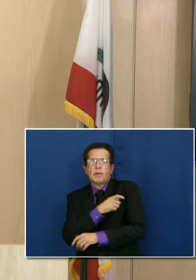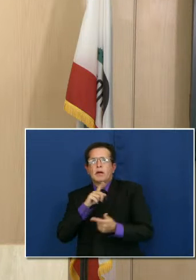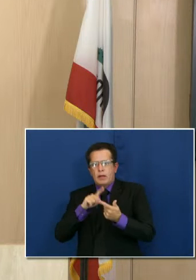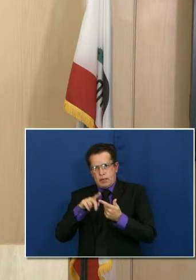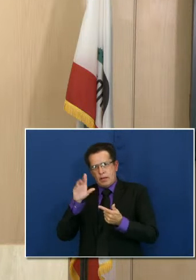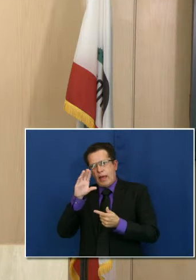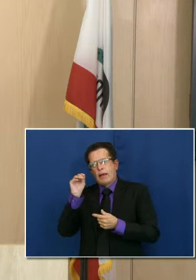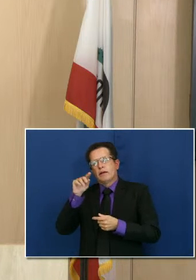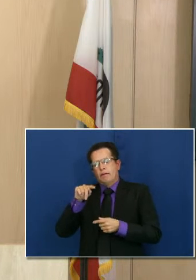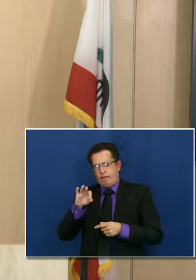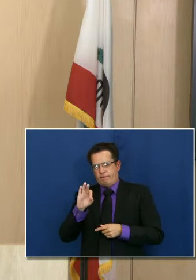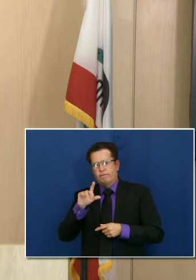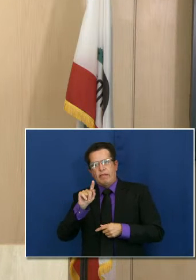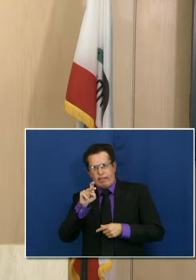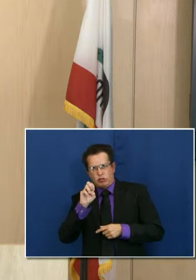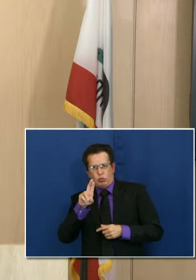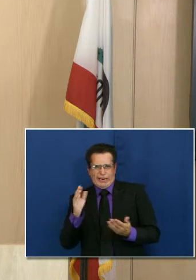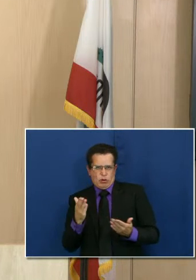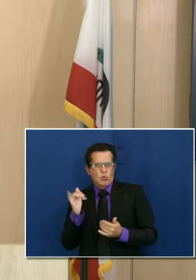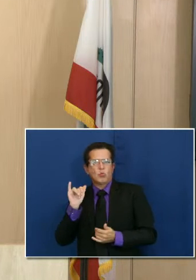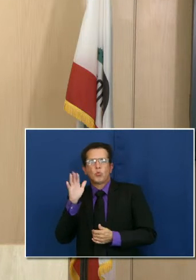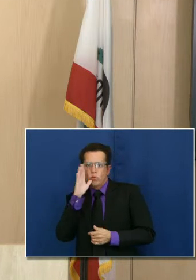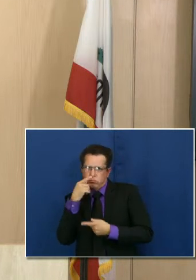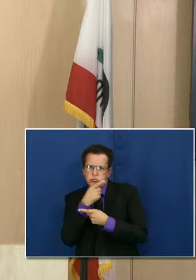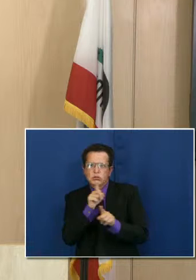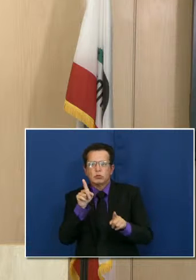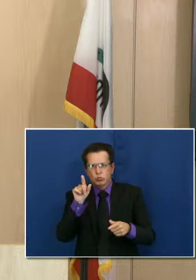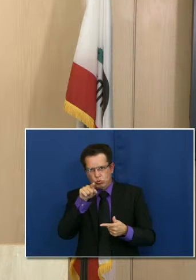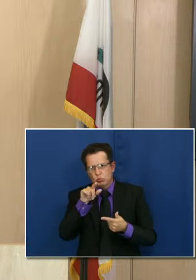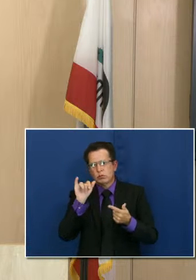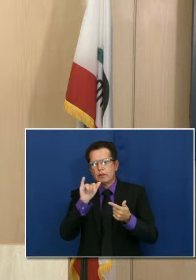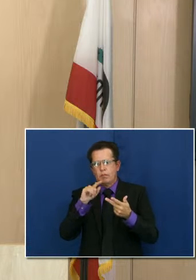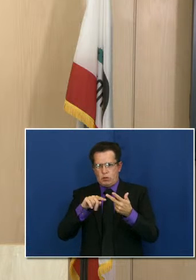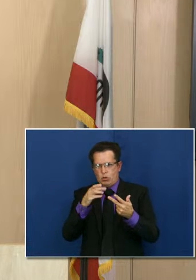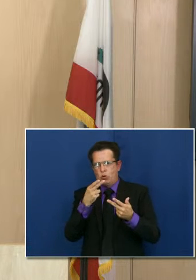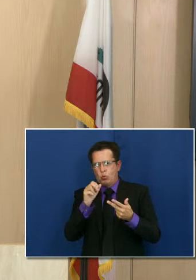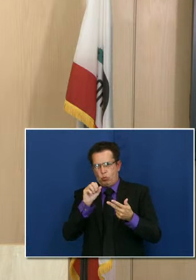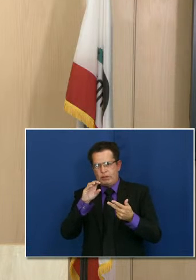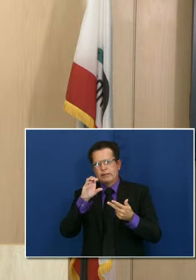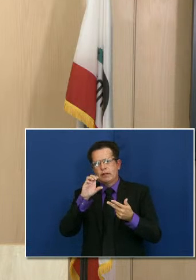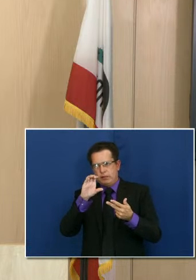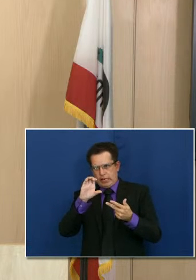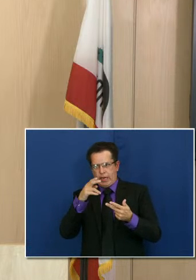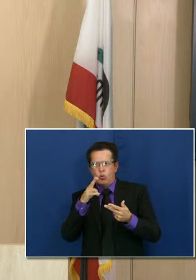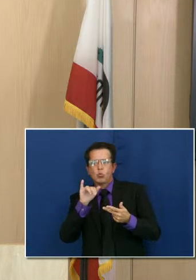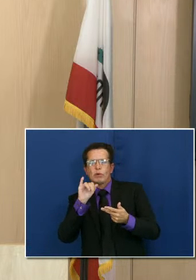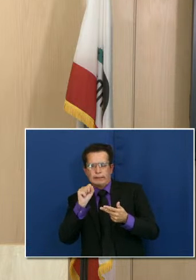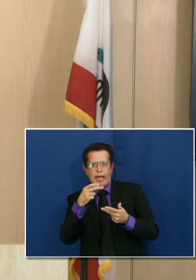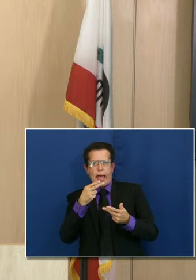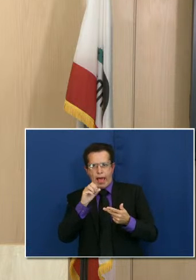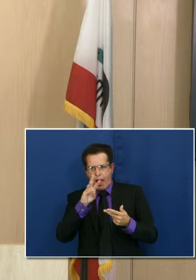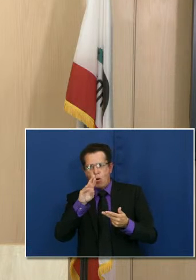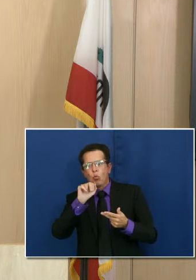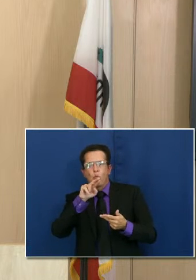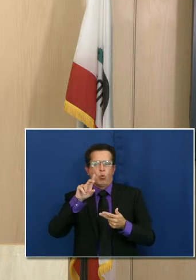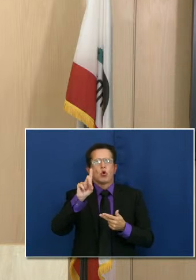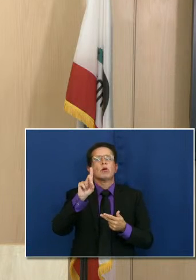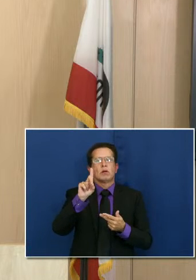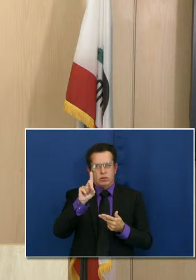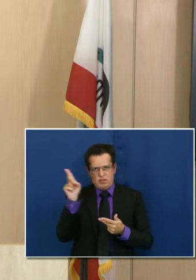Supervisor Nathan Fletcher. Later, we're going to hear from Chris Howard, the Chief Executive Officer of Sharp Healthcare, who will